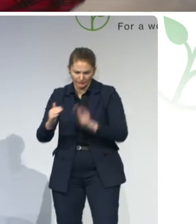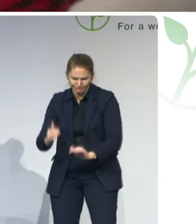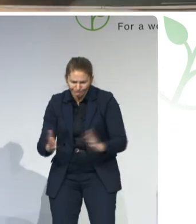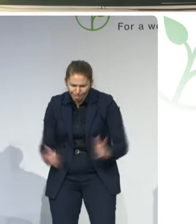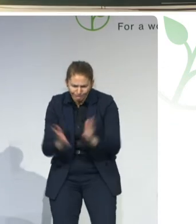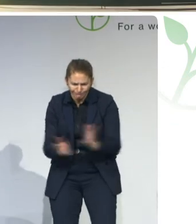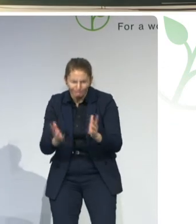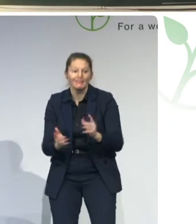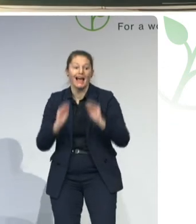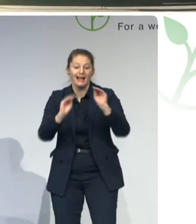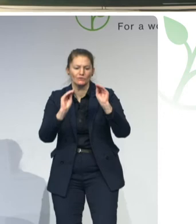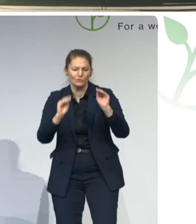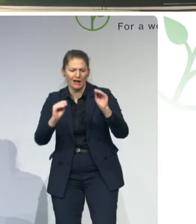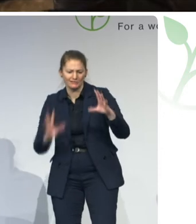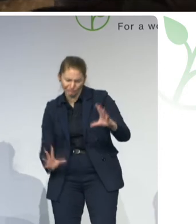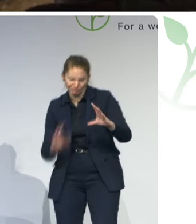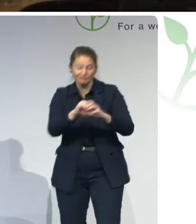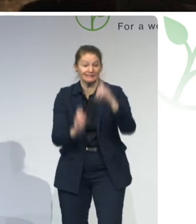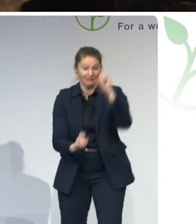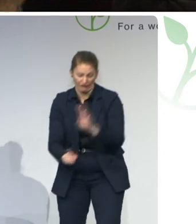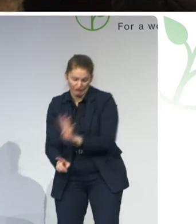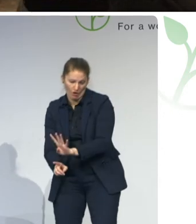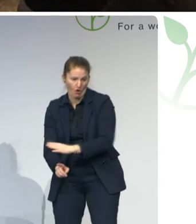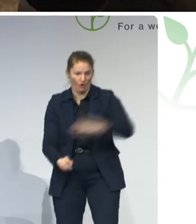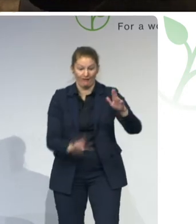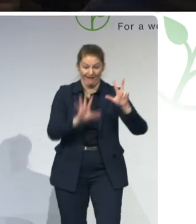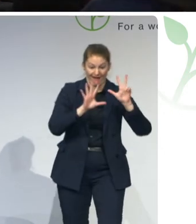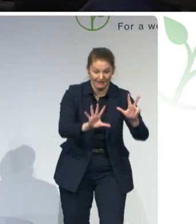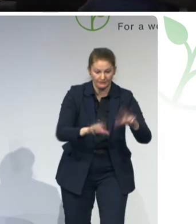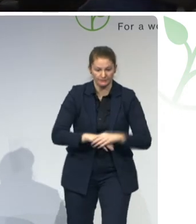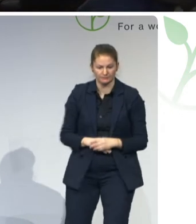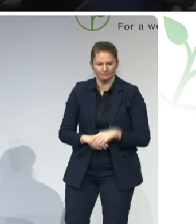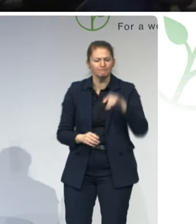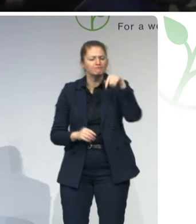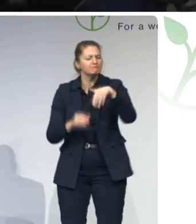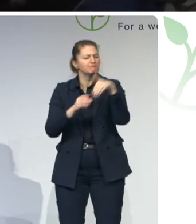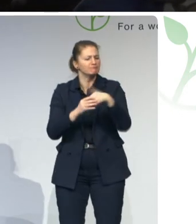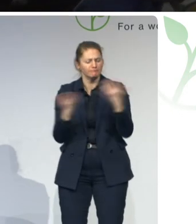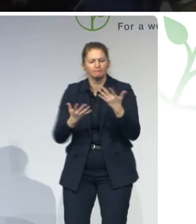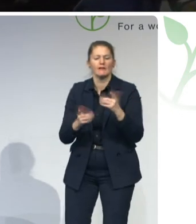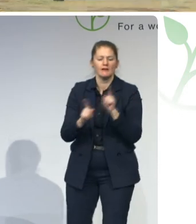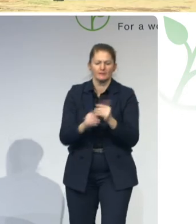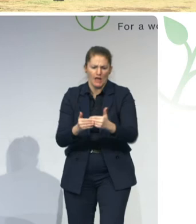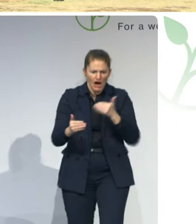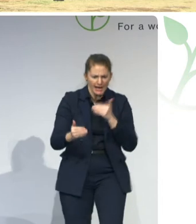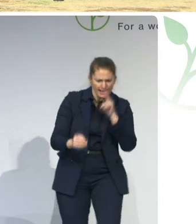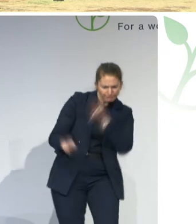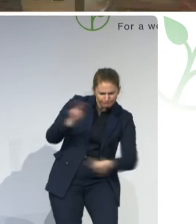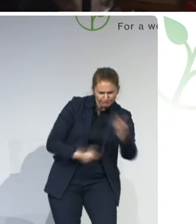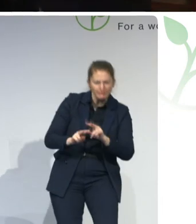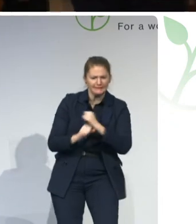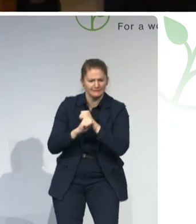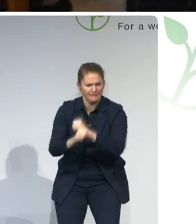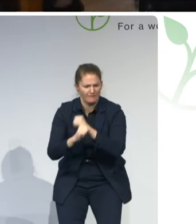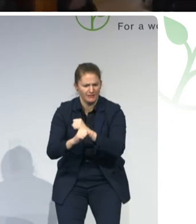aged 4 to 8. Their approach includes early identification, child safeguarding, creating enabling